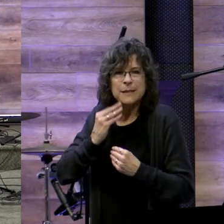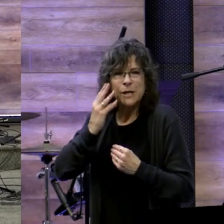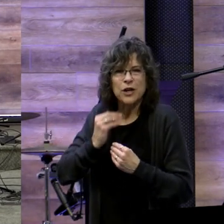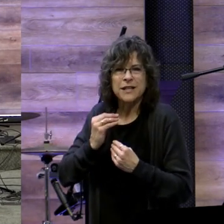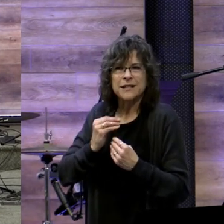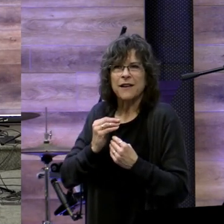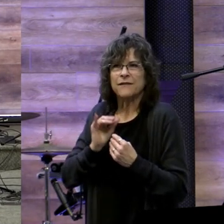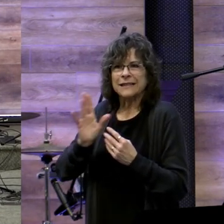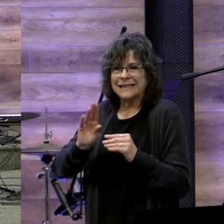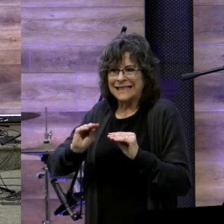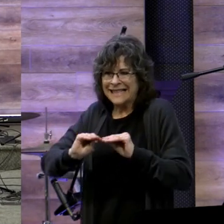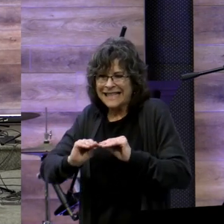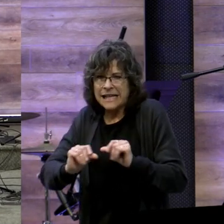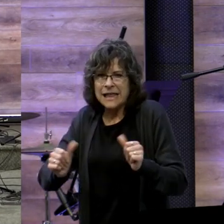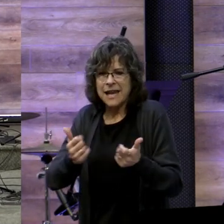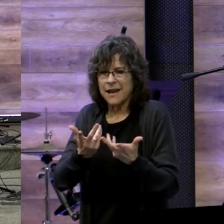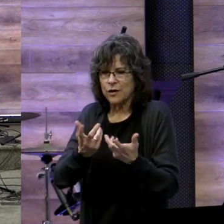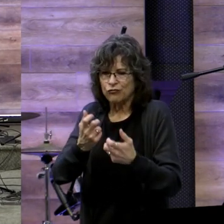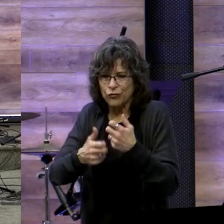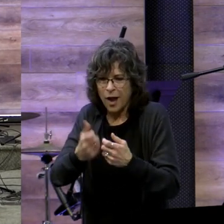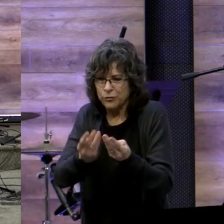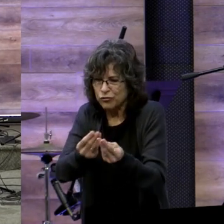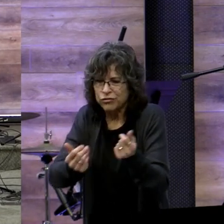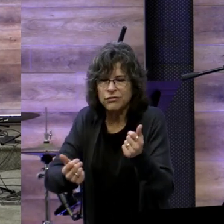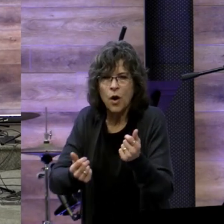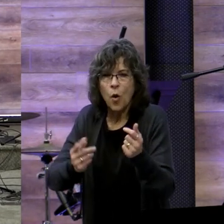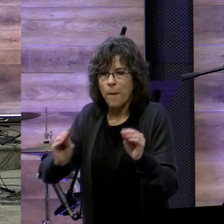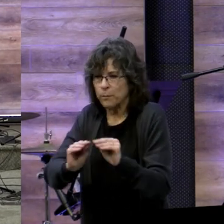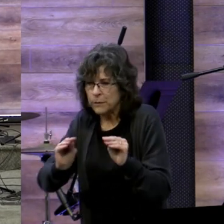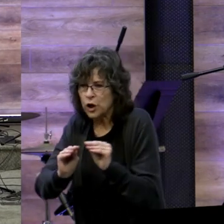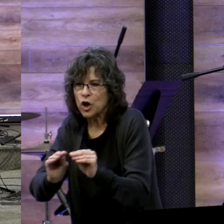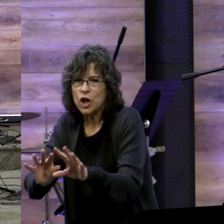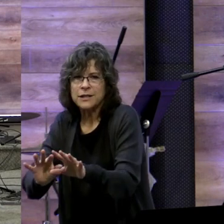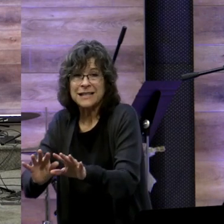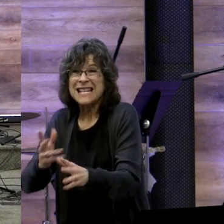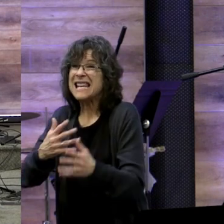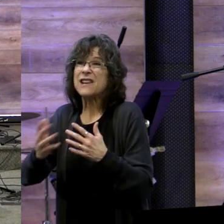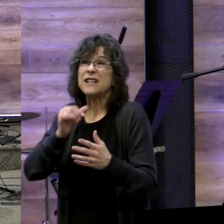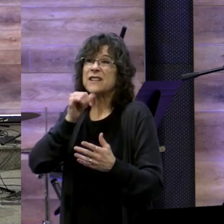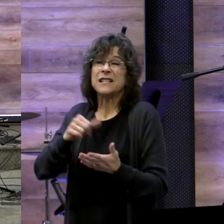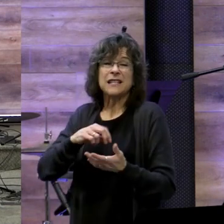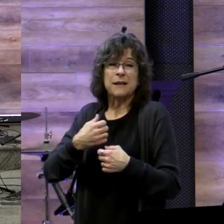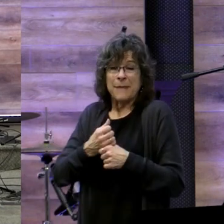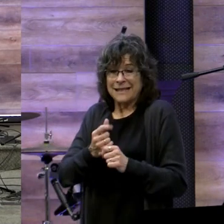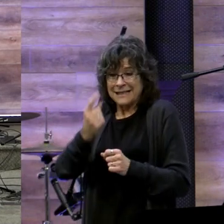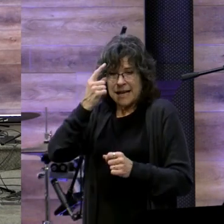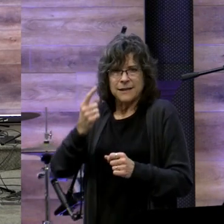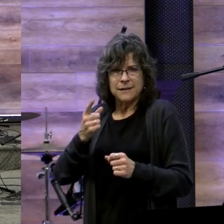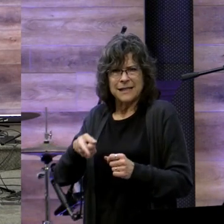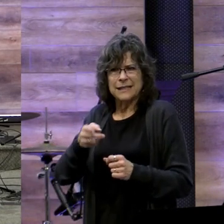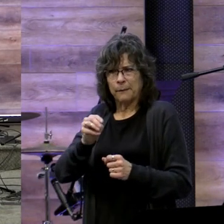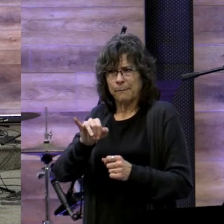divine healing coming into the here and now and healing someone, even when it doesn't make sense. It's a miracle.